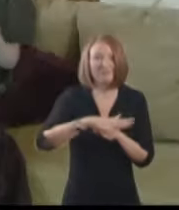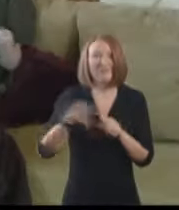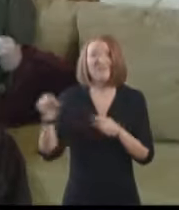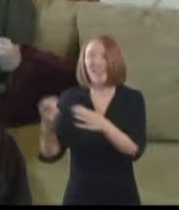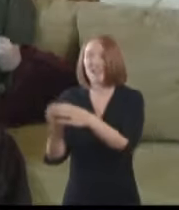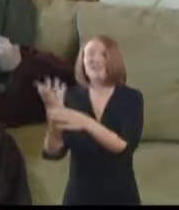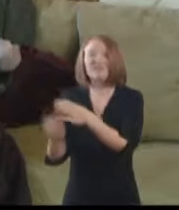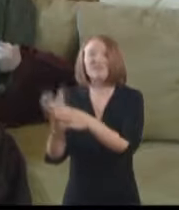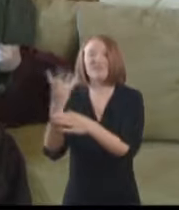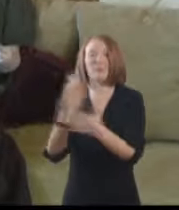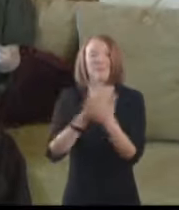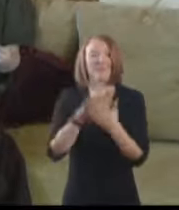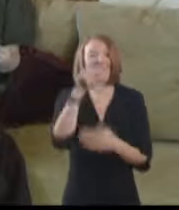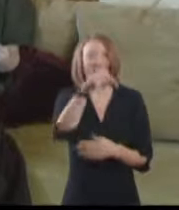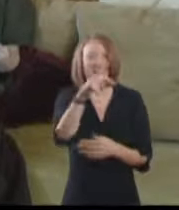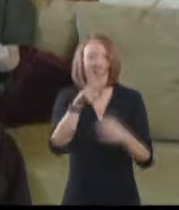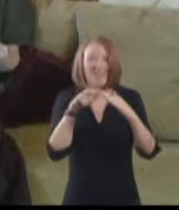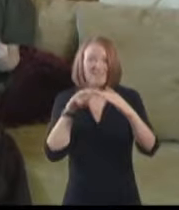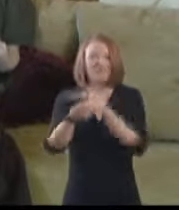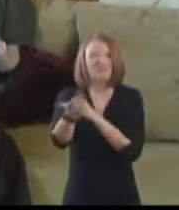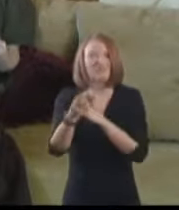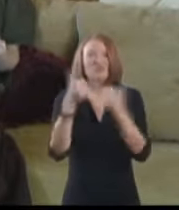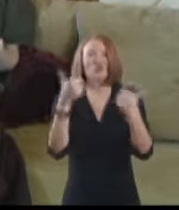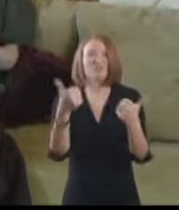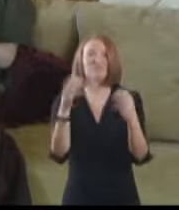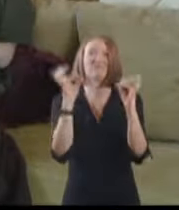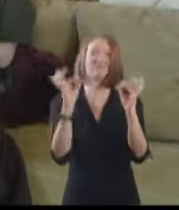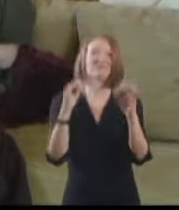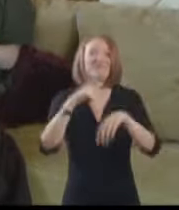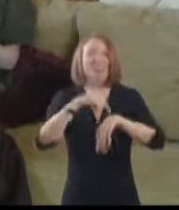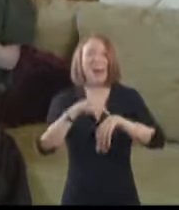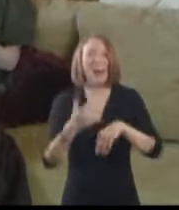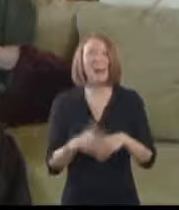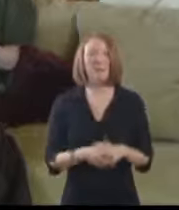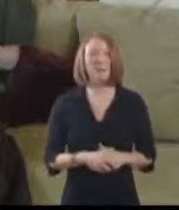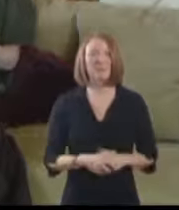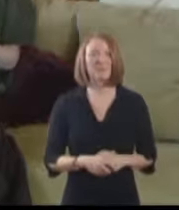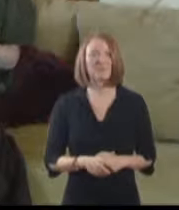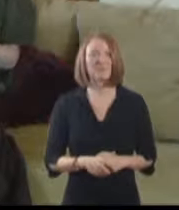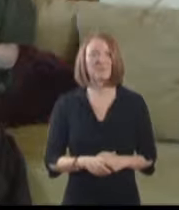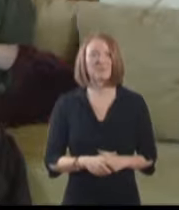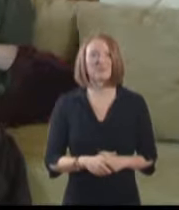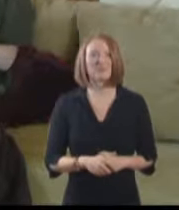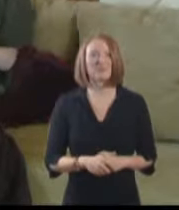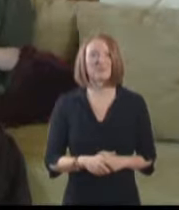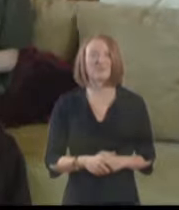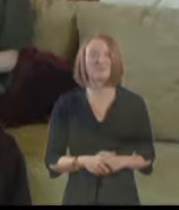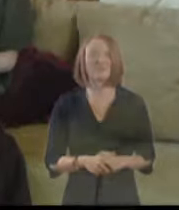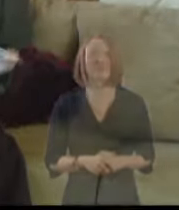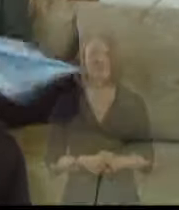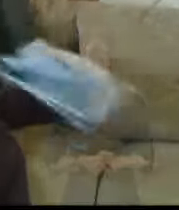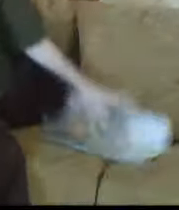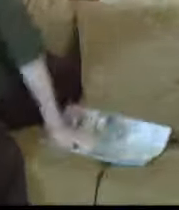The products will start to vibrate or flash when the gas is present, so you can escape in good time.